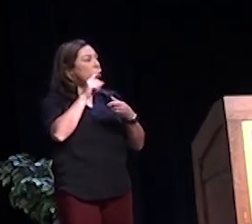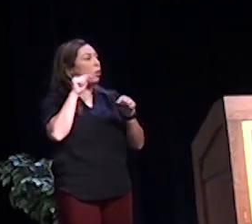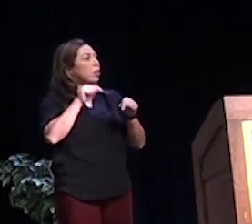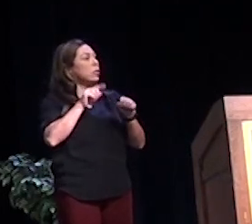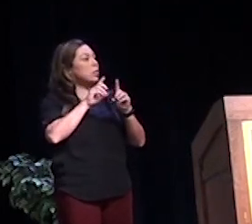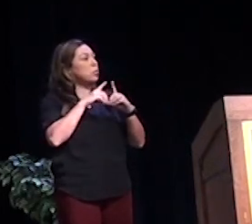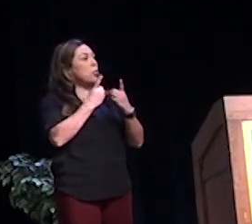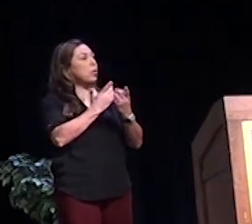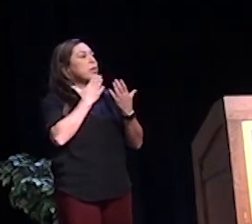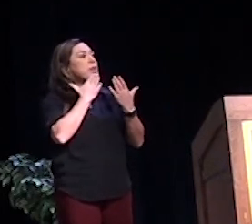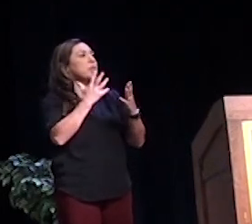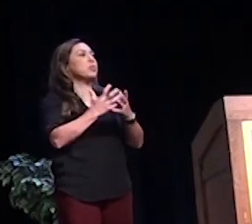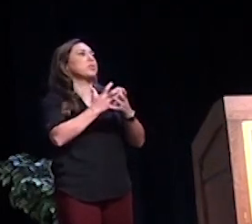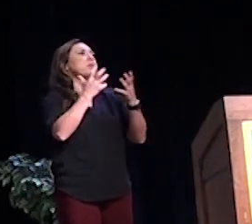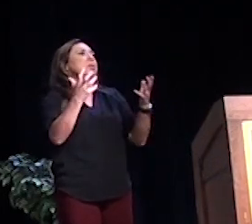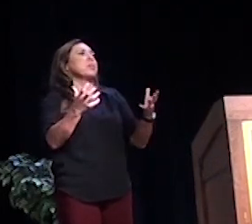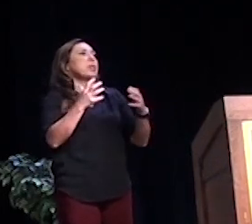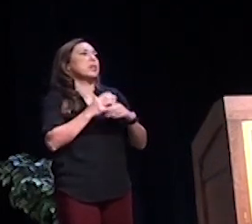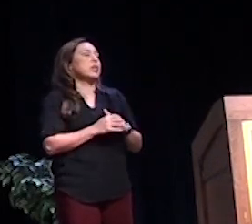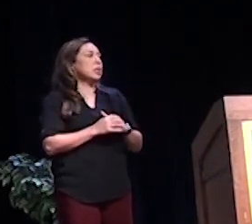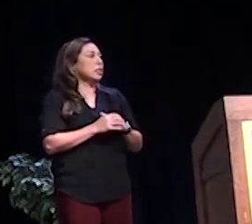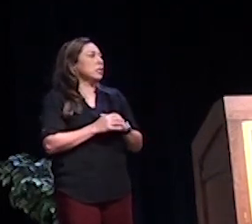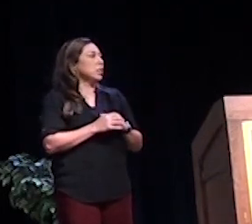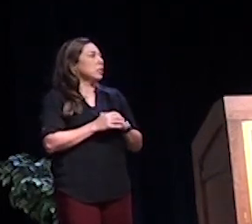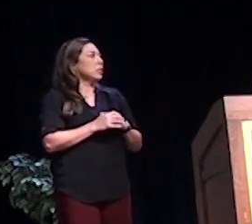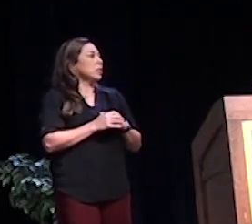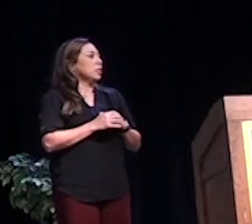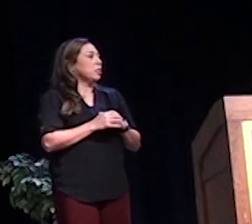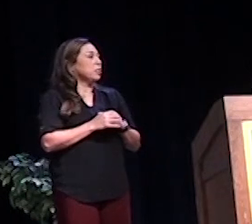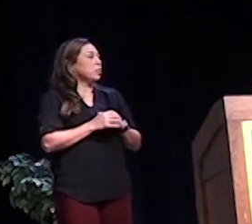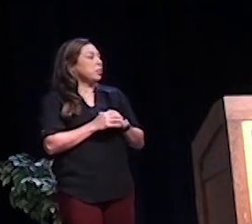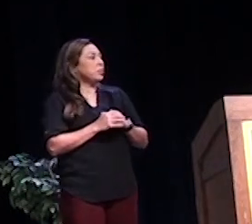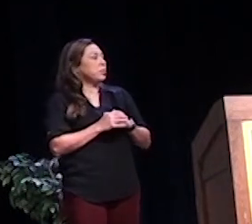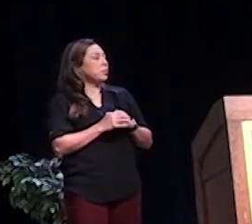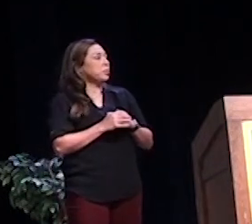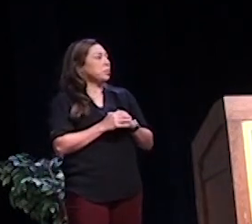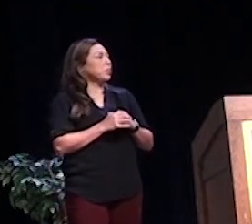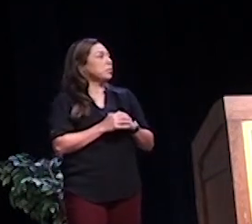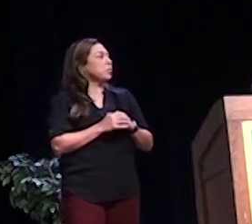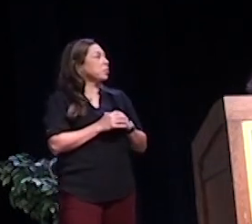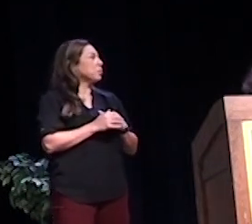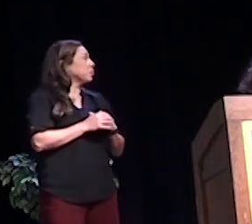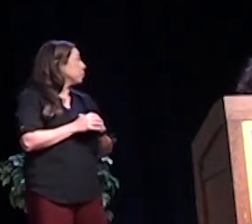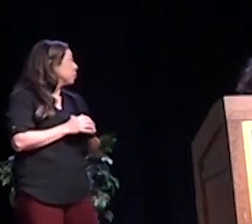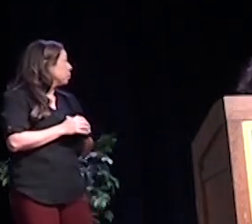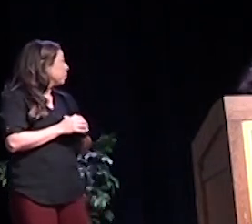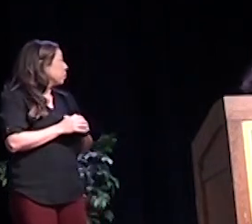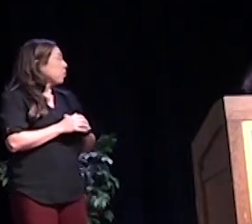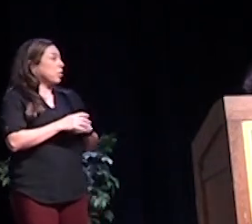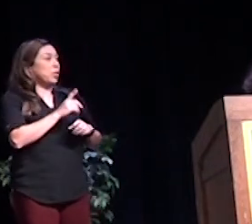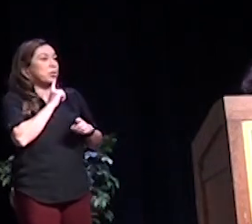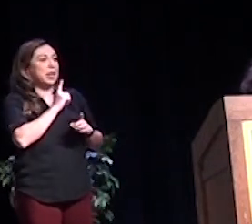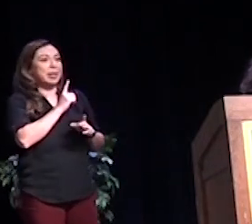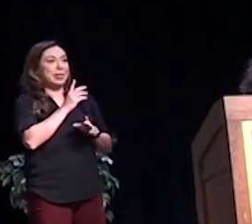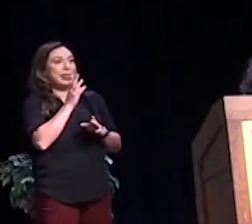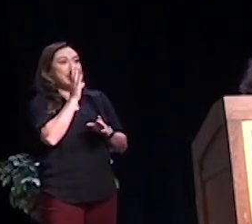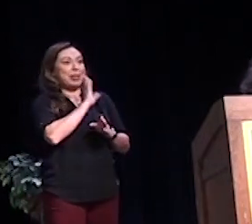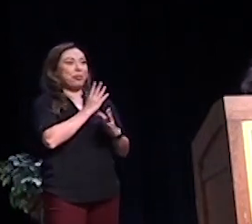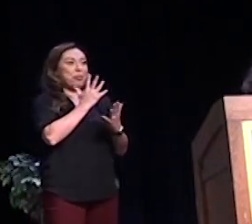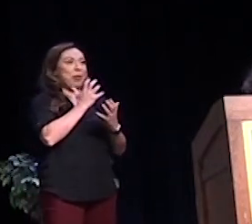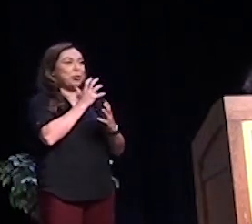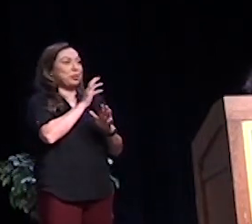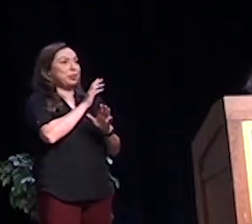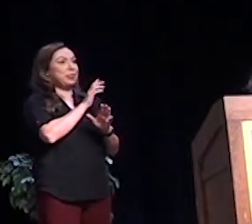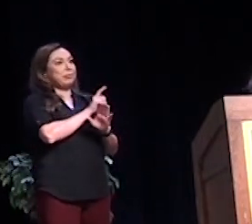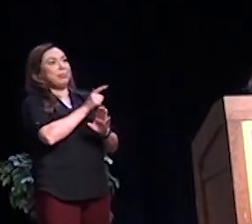Department. Thank you so much. You never really want to follow the Deputy Secretary,